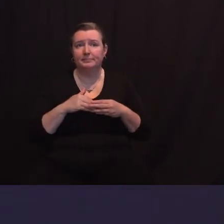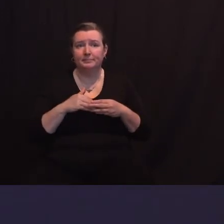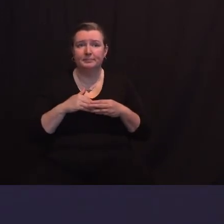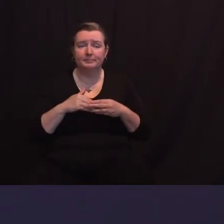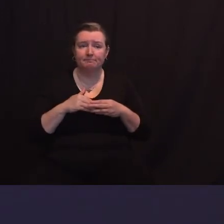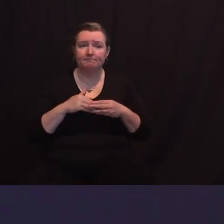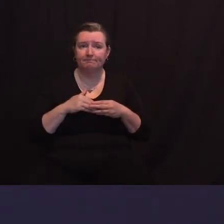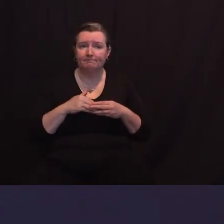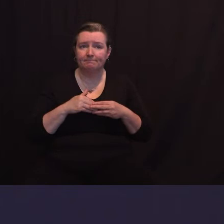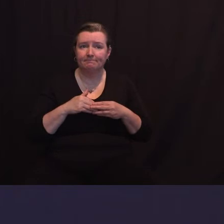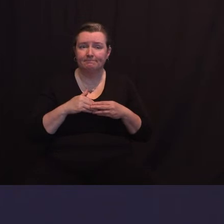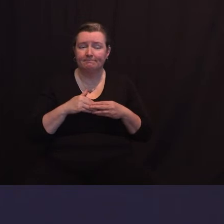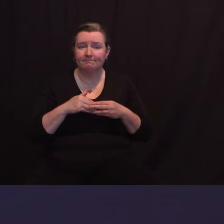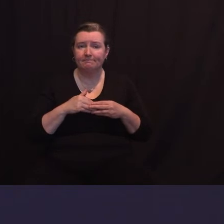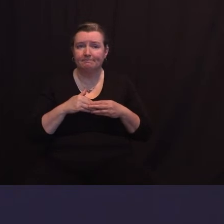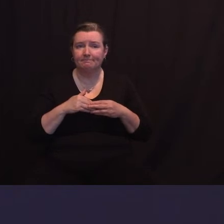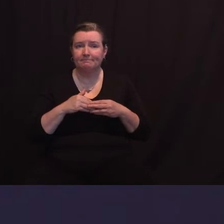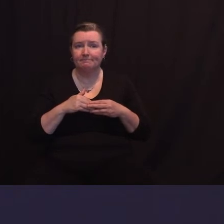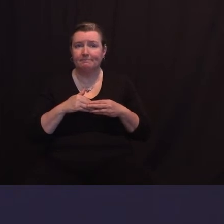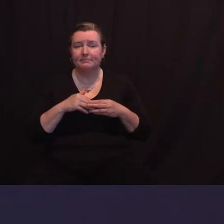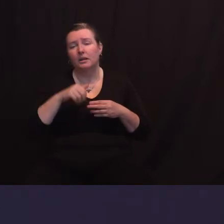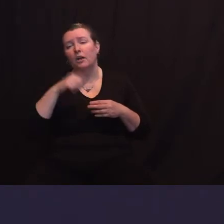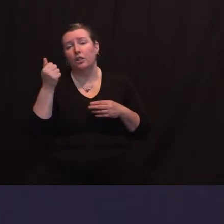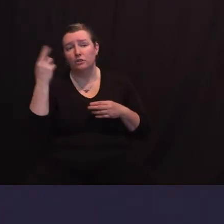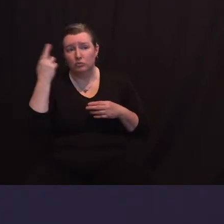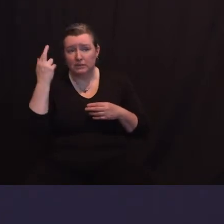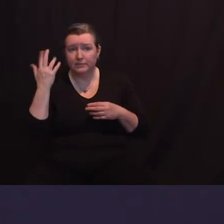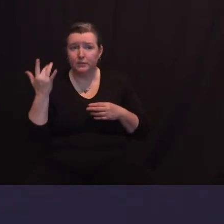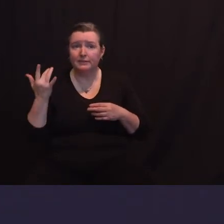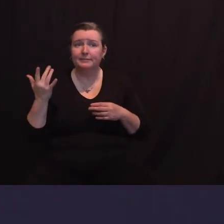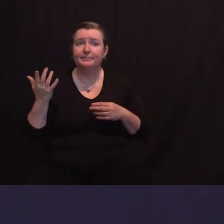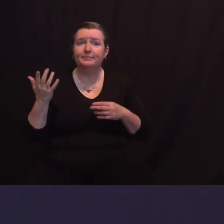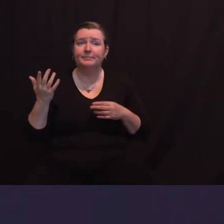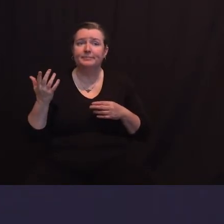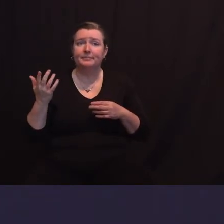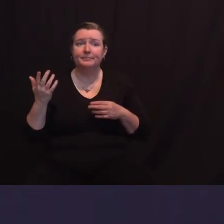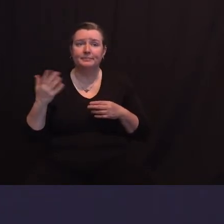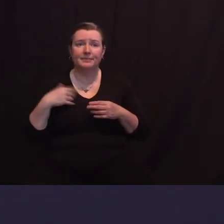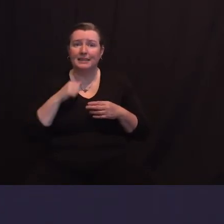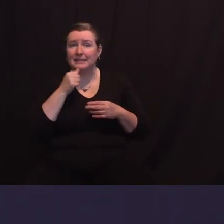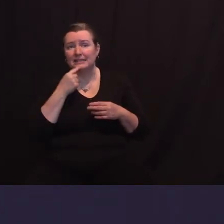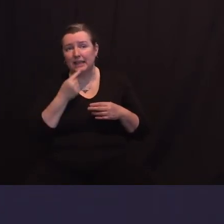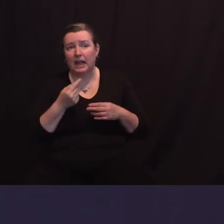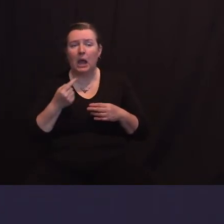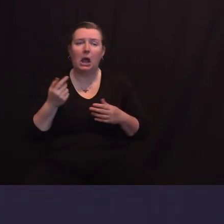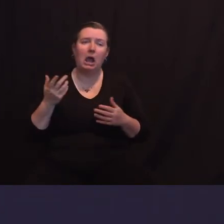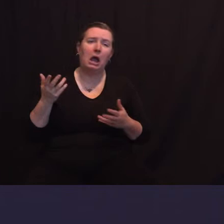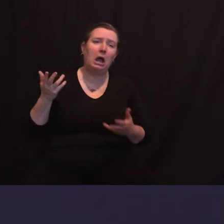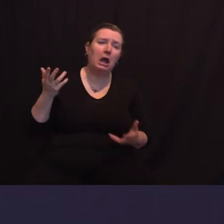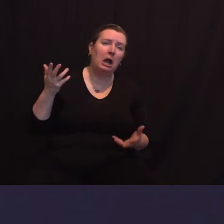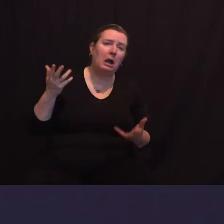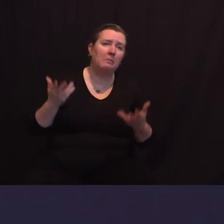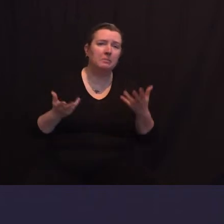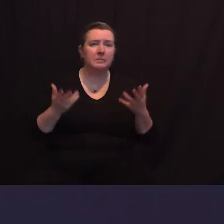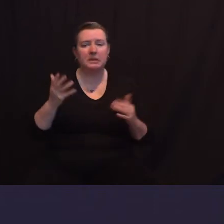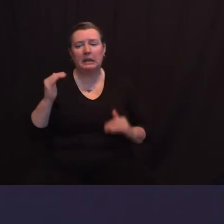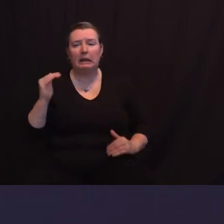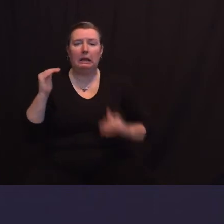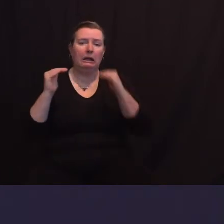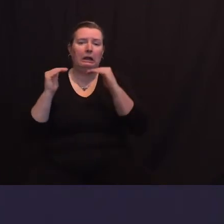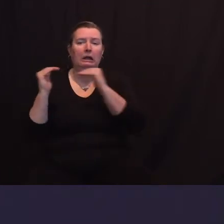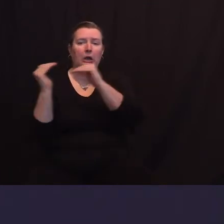certainly another reason why, as I said, we're not telling you we might. We will get to all corners, especially